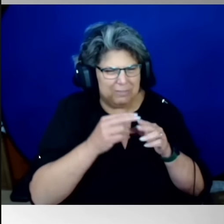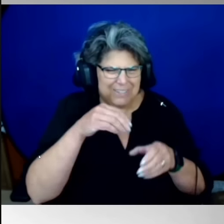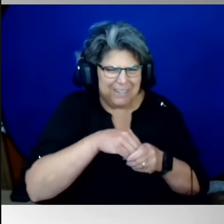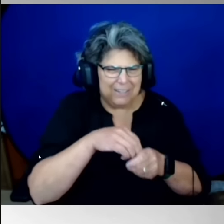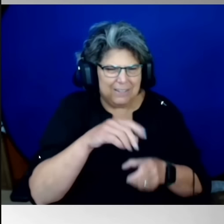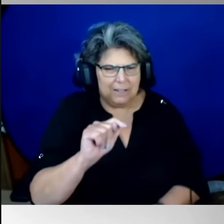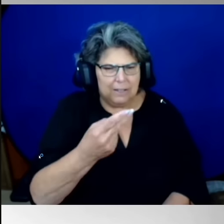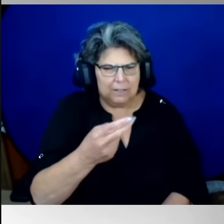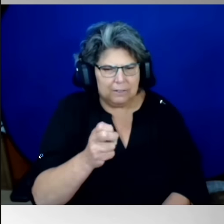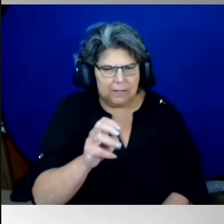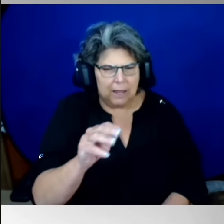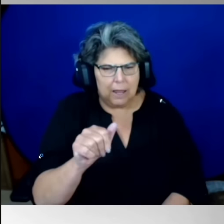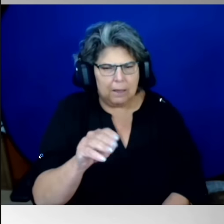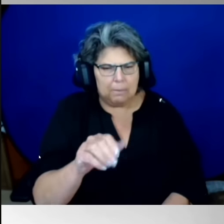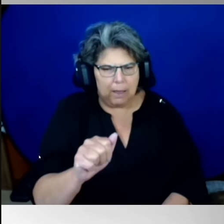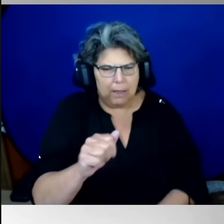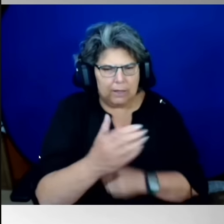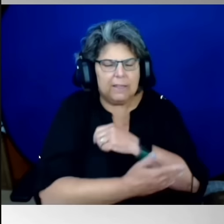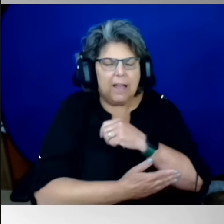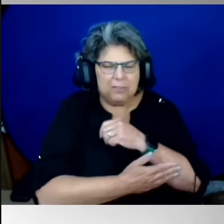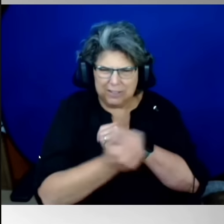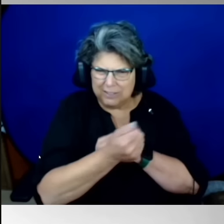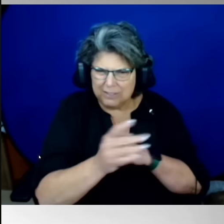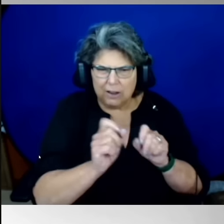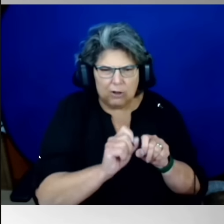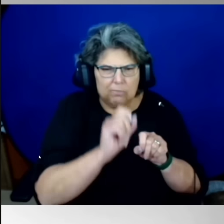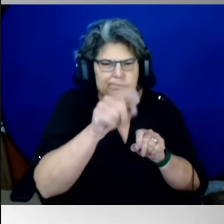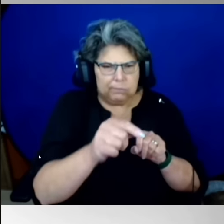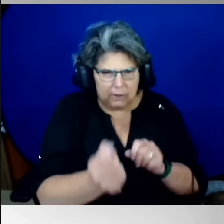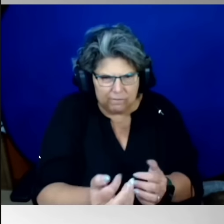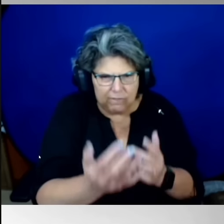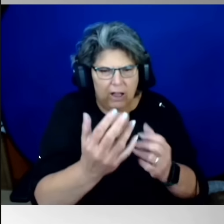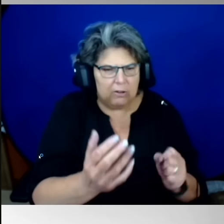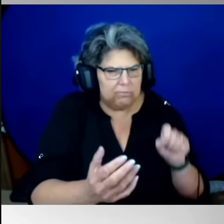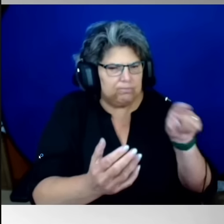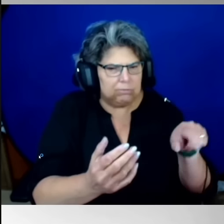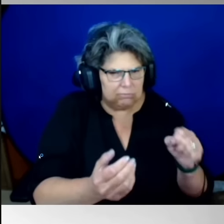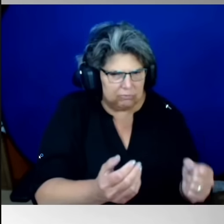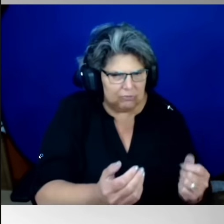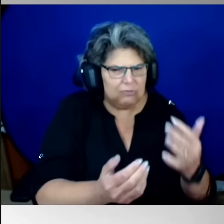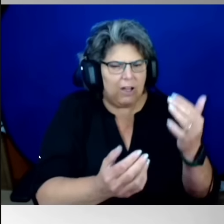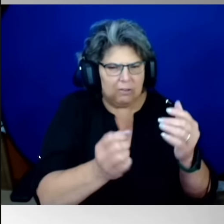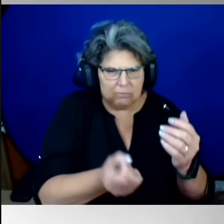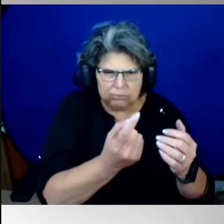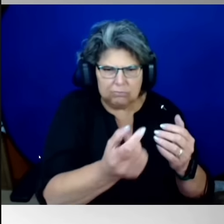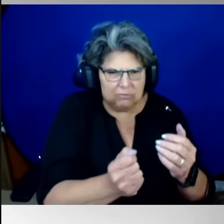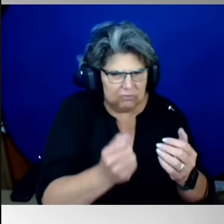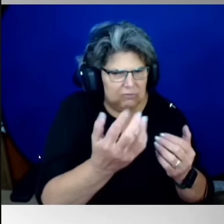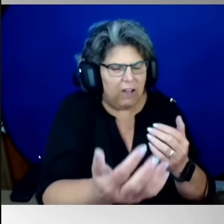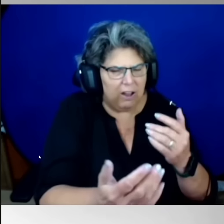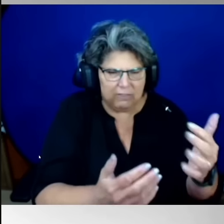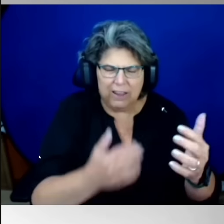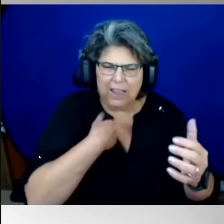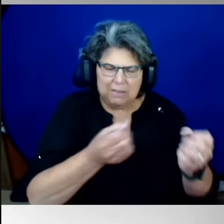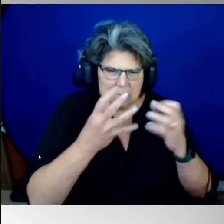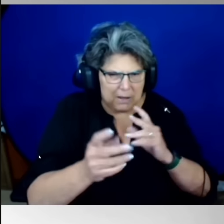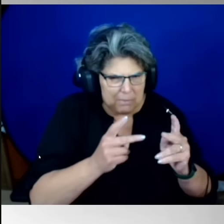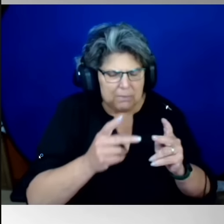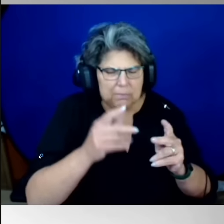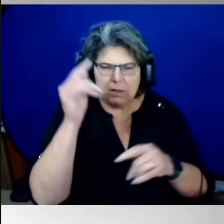of spot fires that took place. We had resources and crews available, as well as aircraft that were attacking those numerous spot